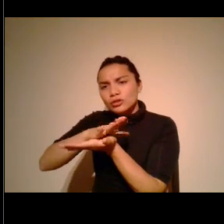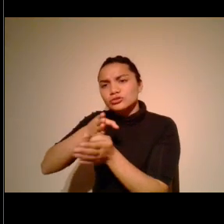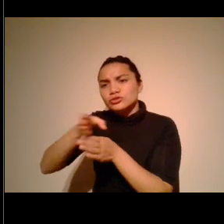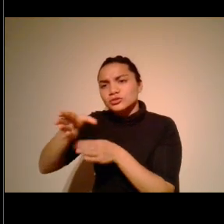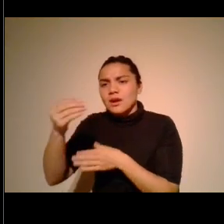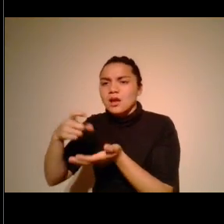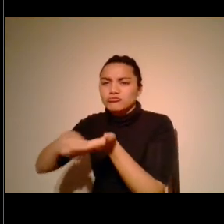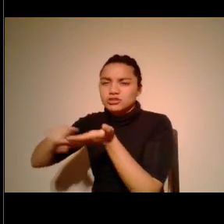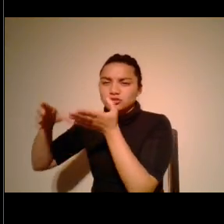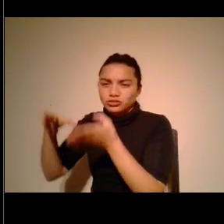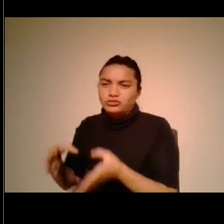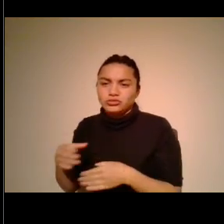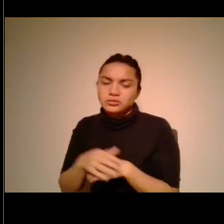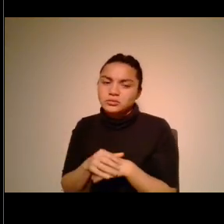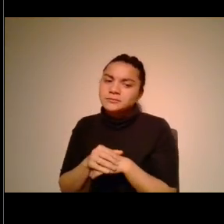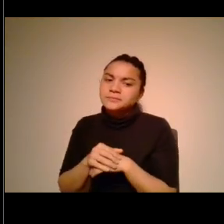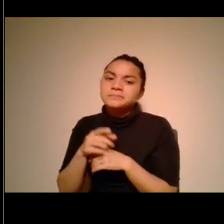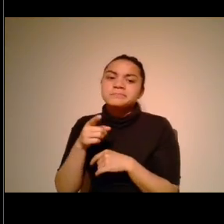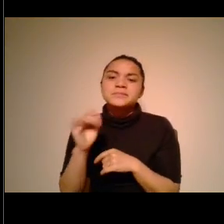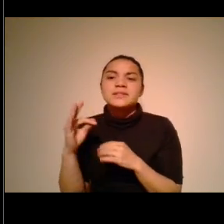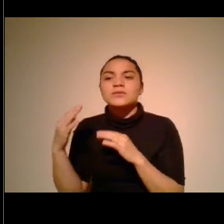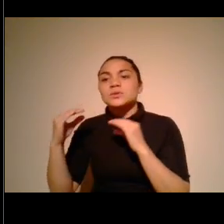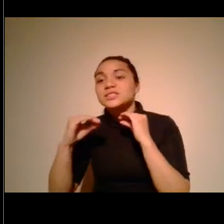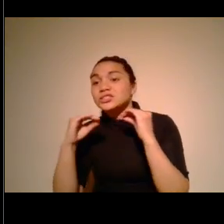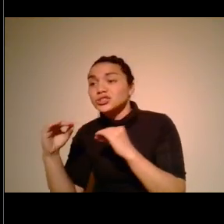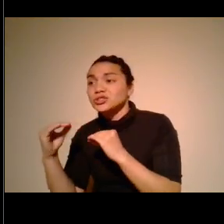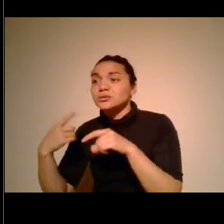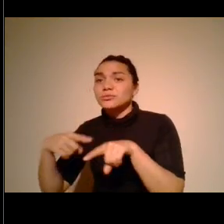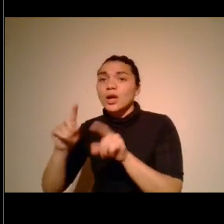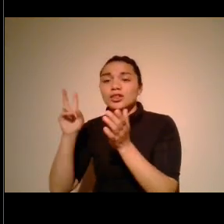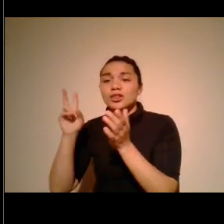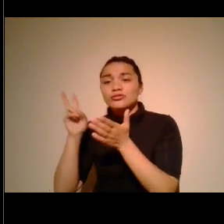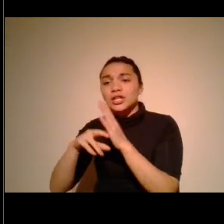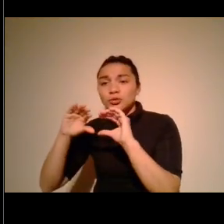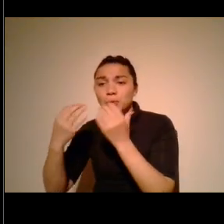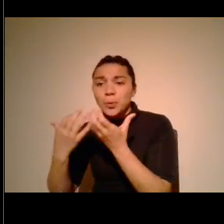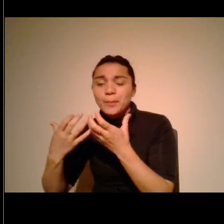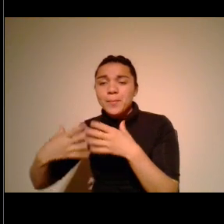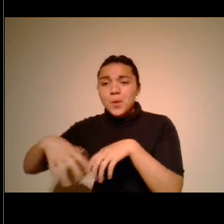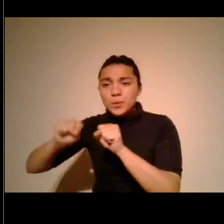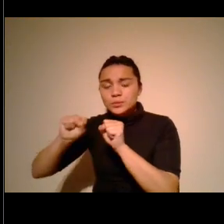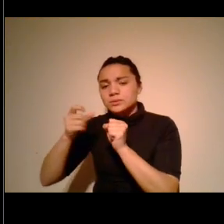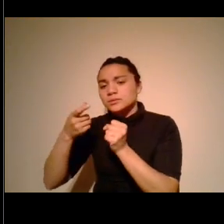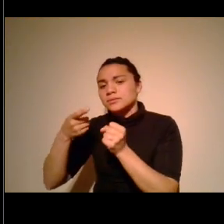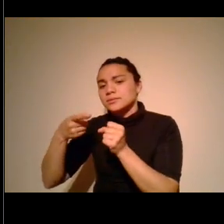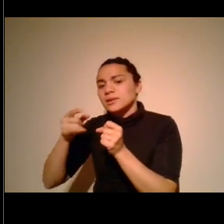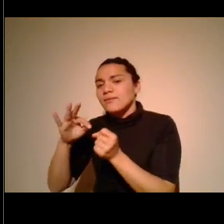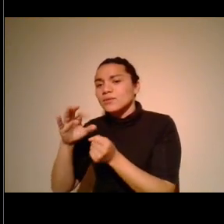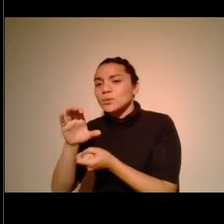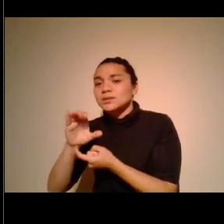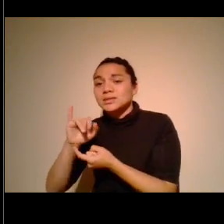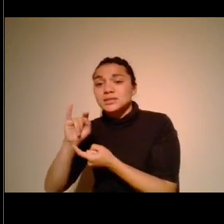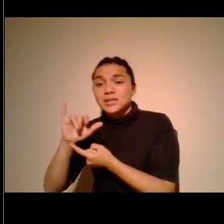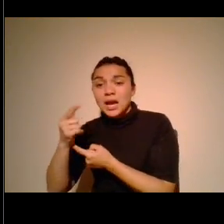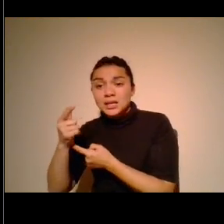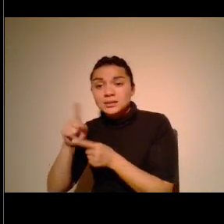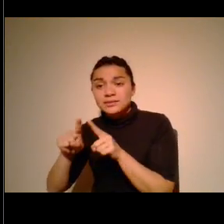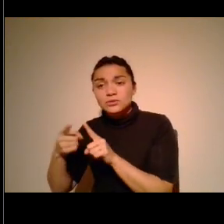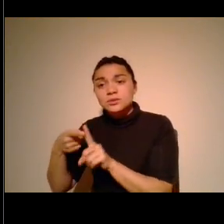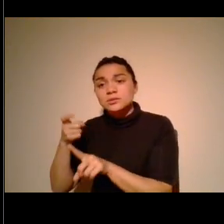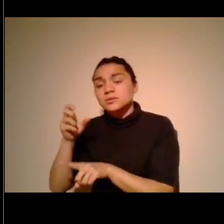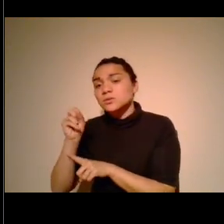you're teaching, when you're in your reading group, when you are citing sources, I think it's really important for